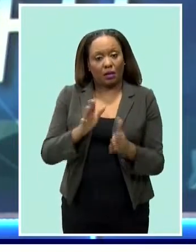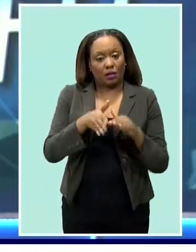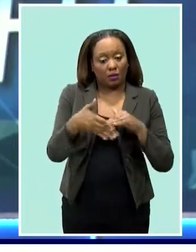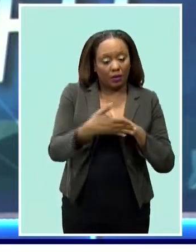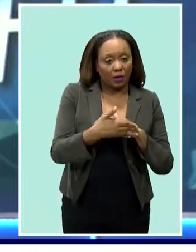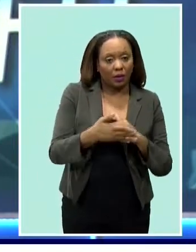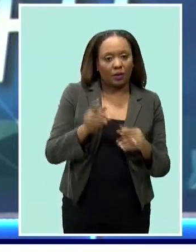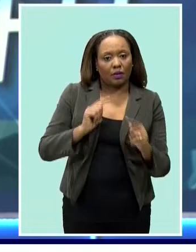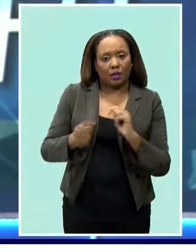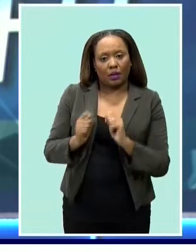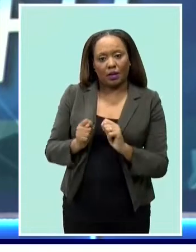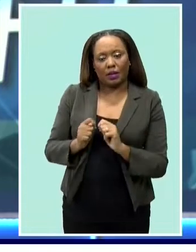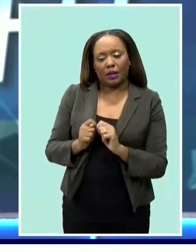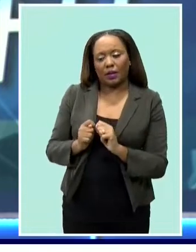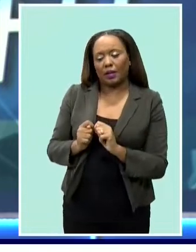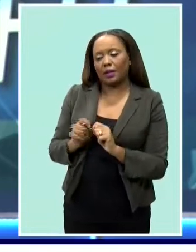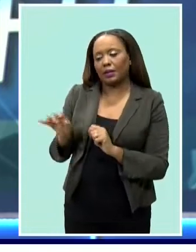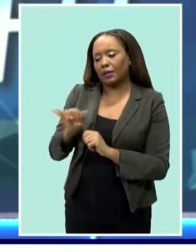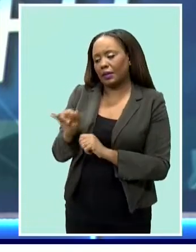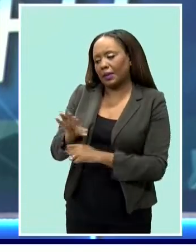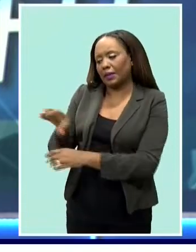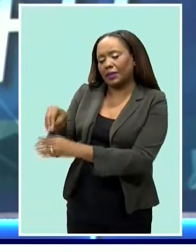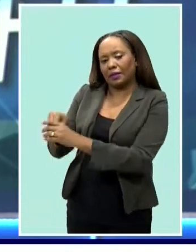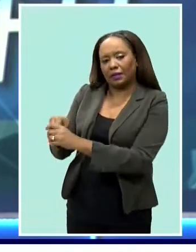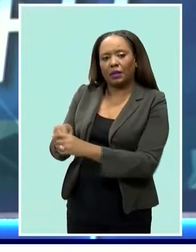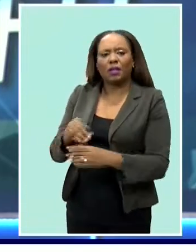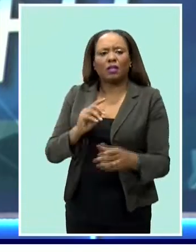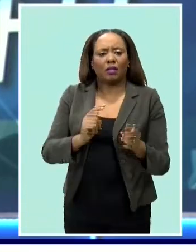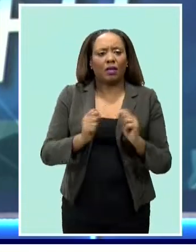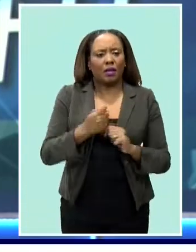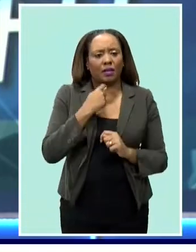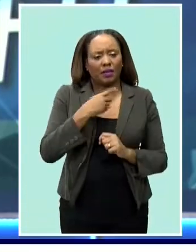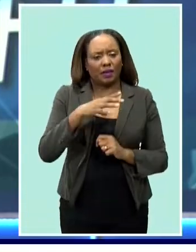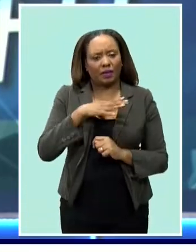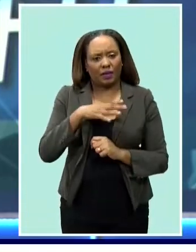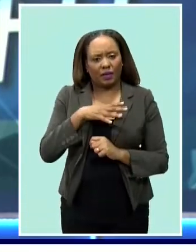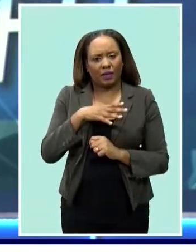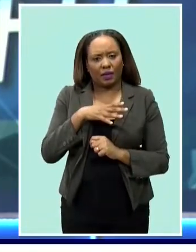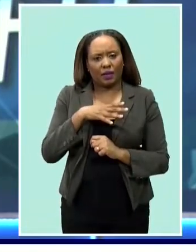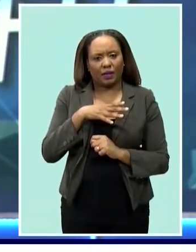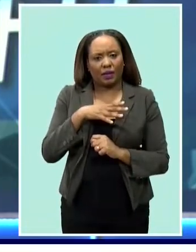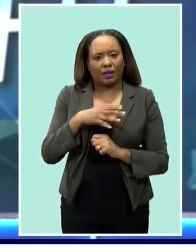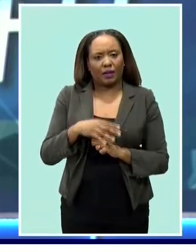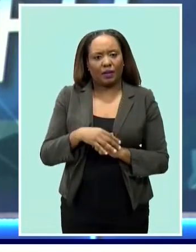Jamaica and Trinidad to follow suit. While Trinidad has complied